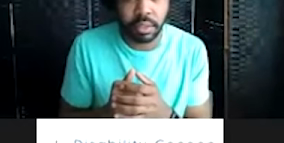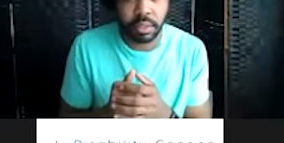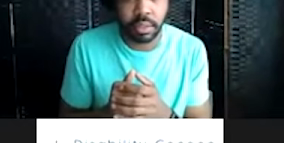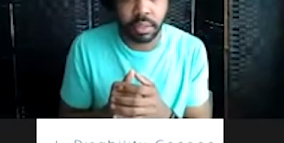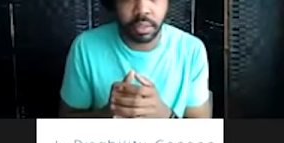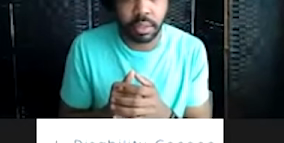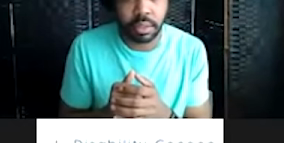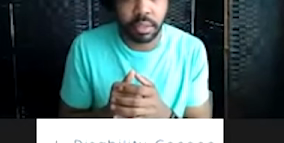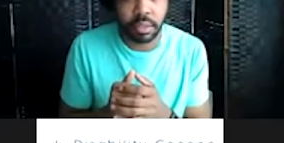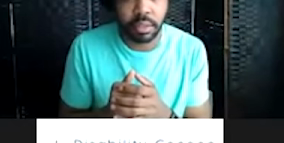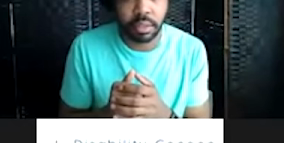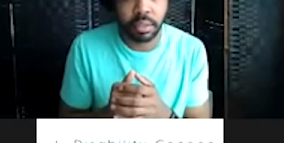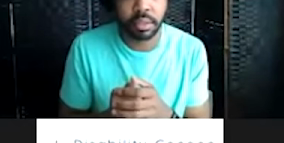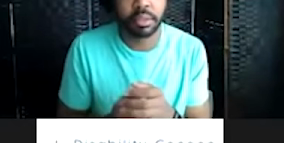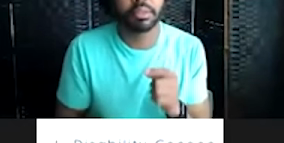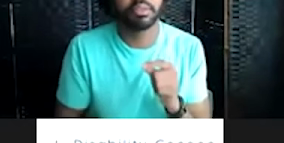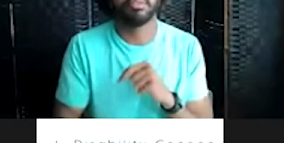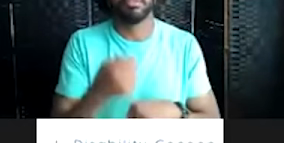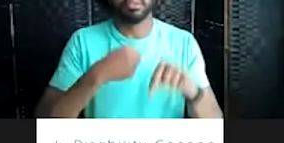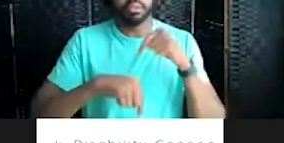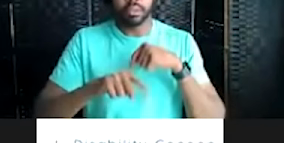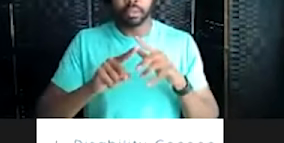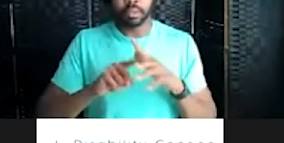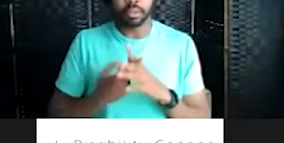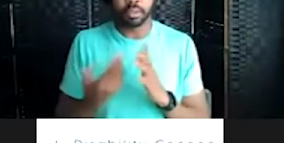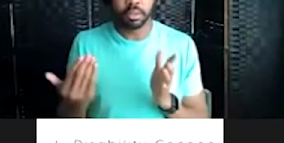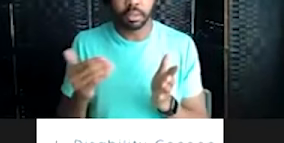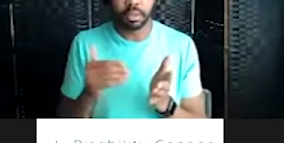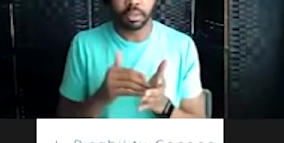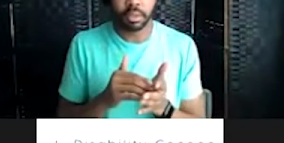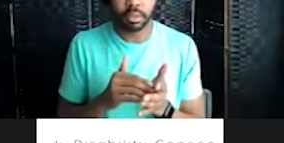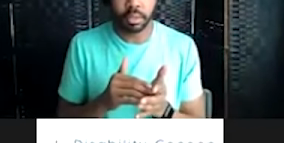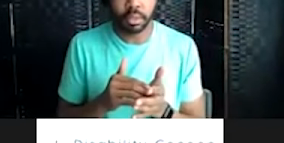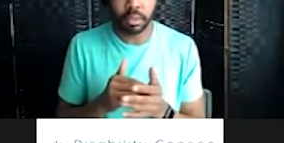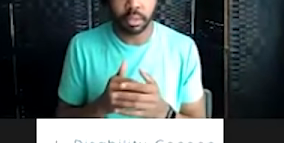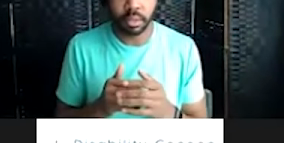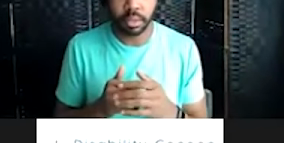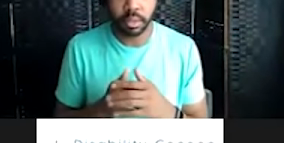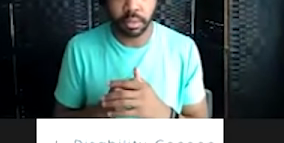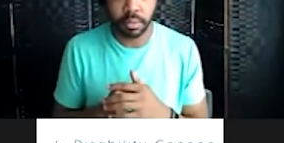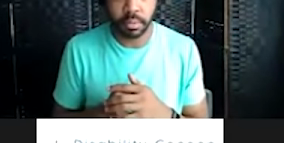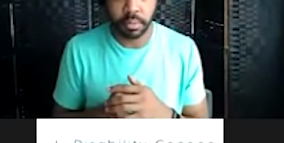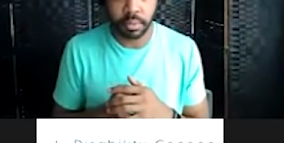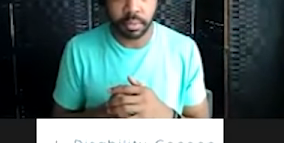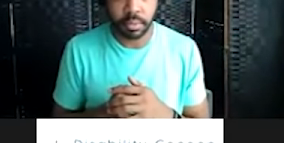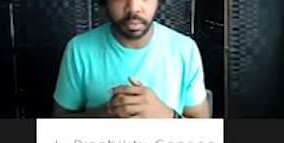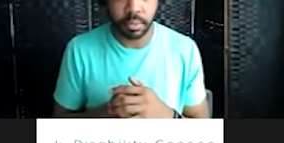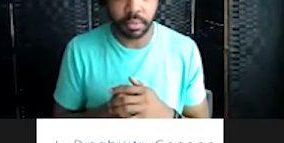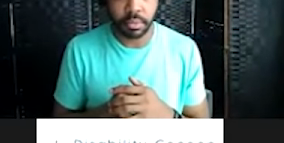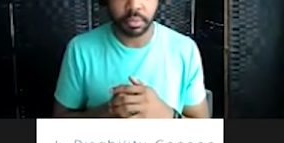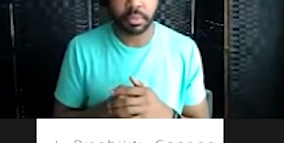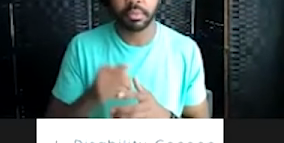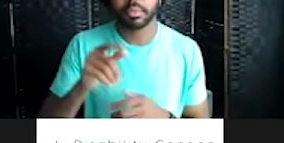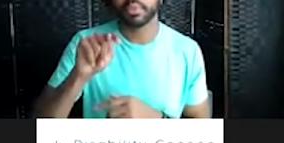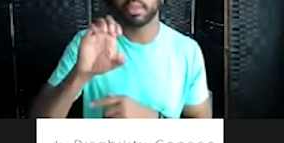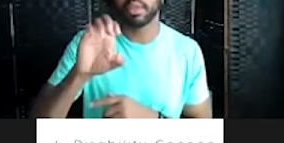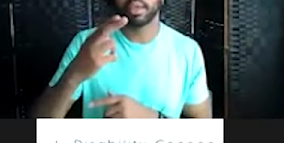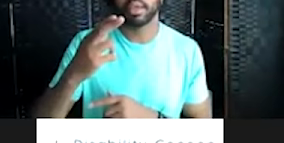Or TECLab for short, as we like to call it. That's as We're loud as it located will just go. south of Chicago. The TECLab opened its doors